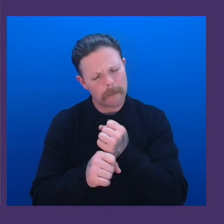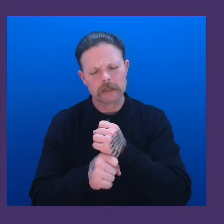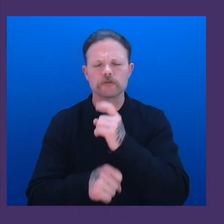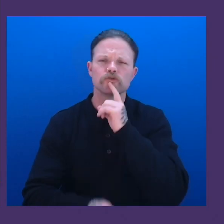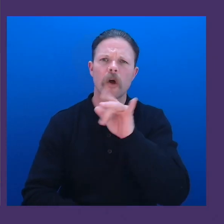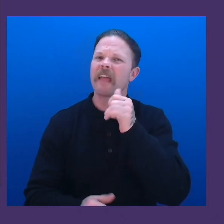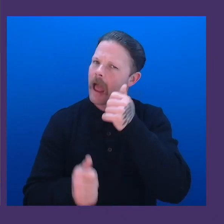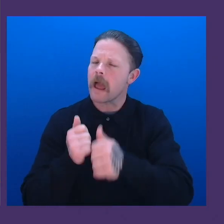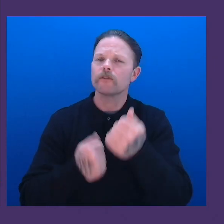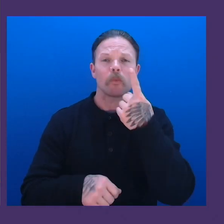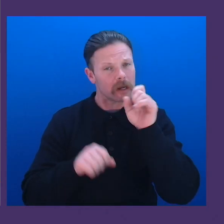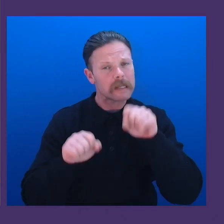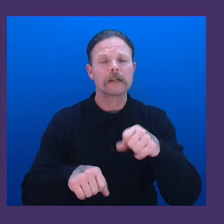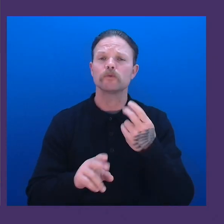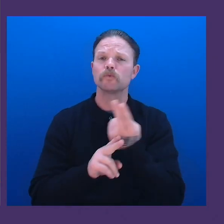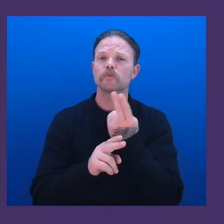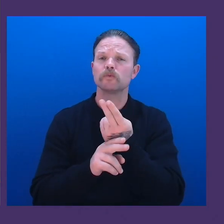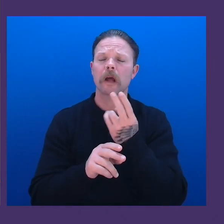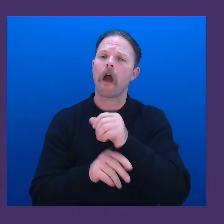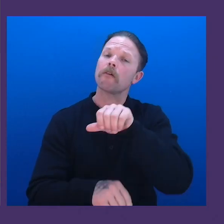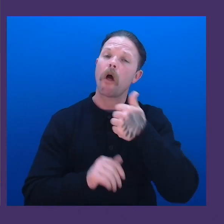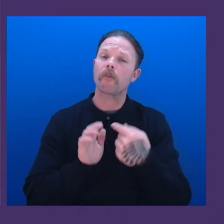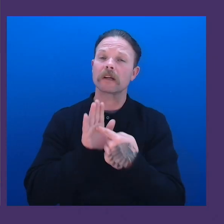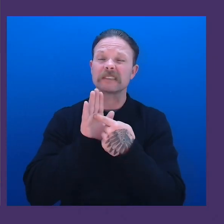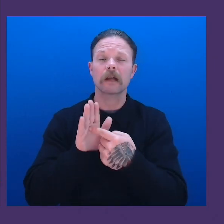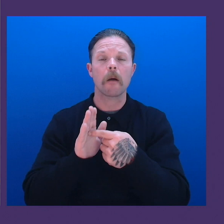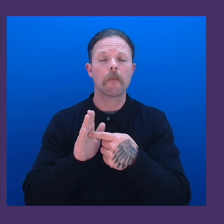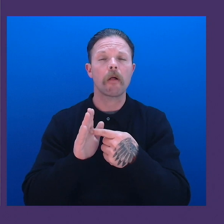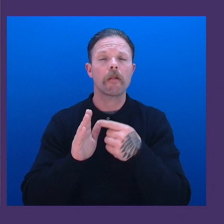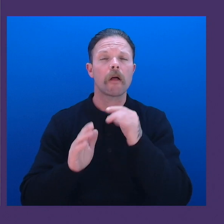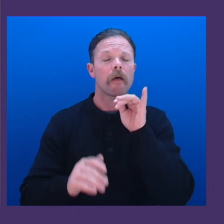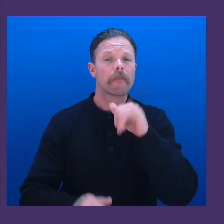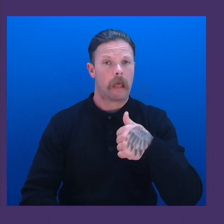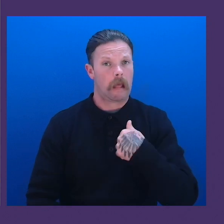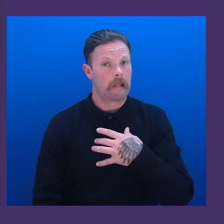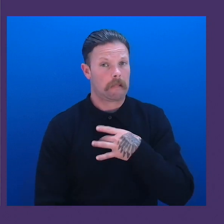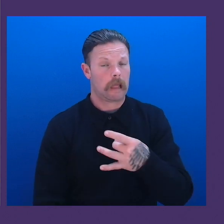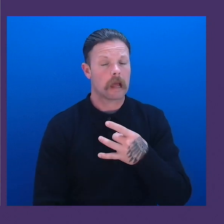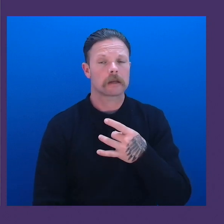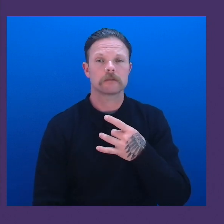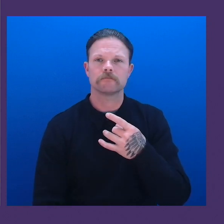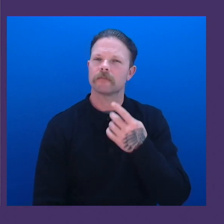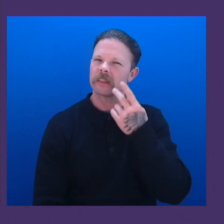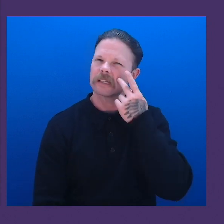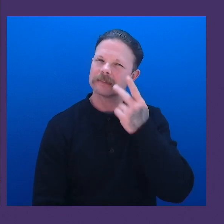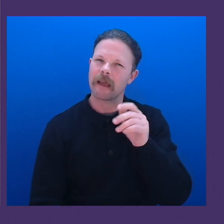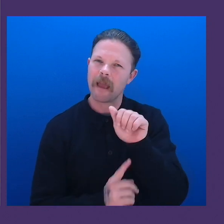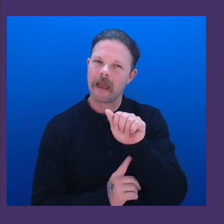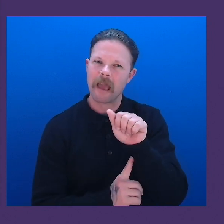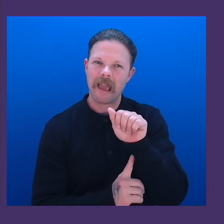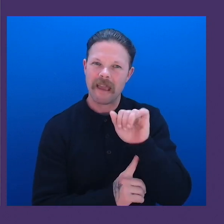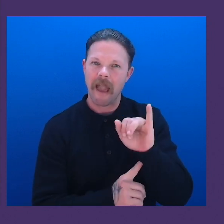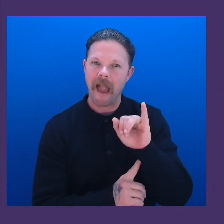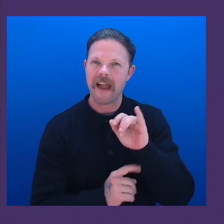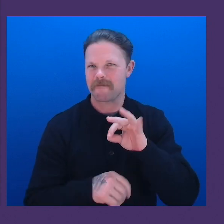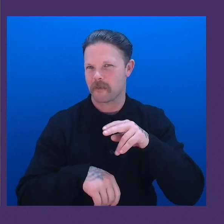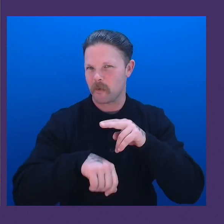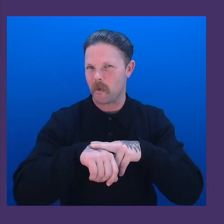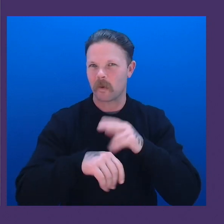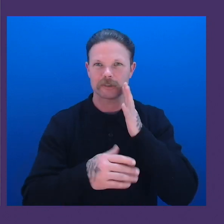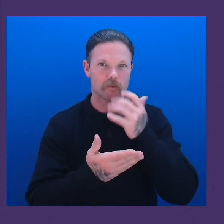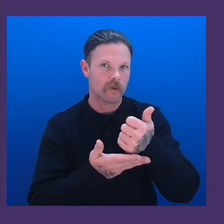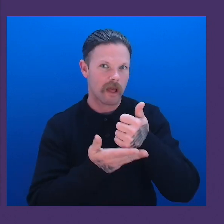use it. And other example that I like is seeing AI, of course, that will help me